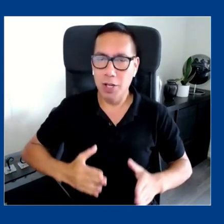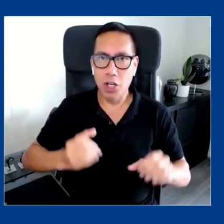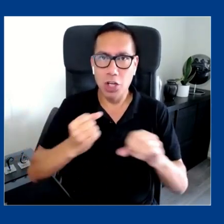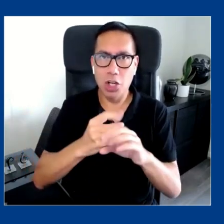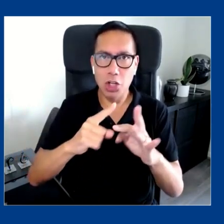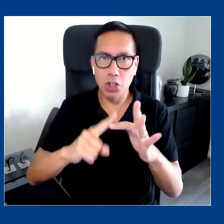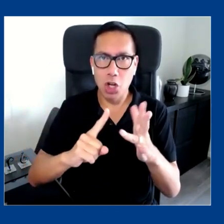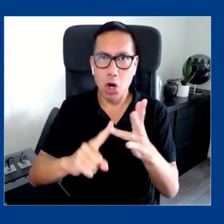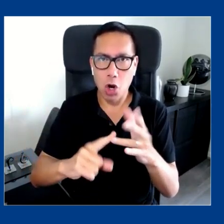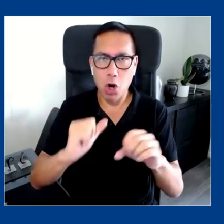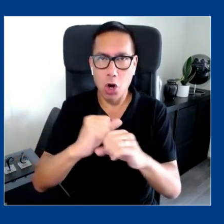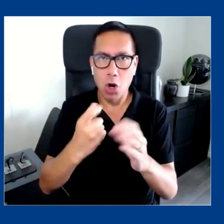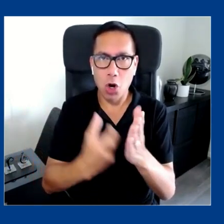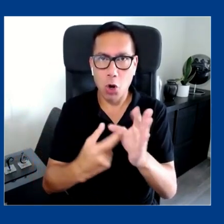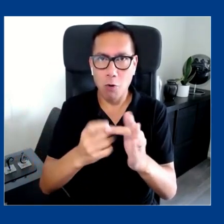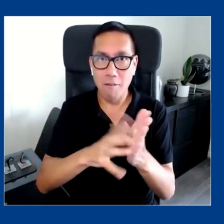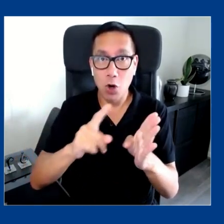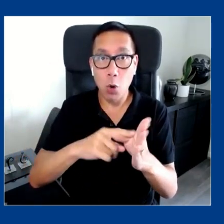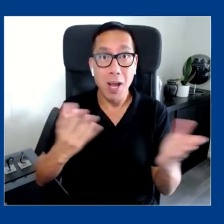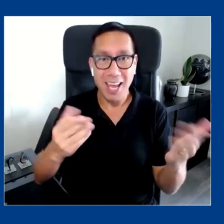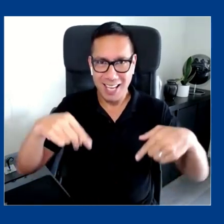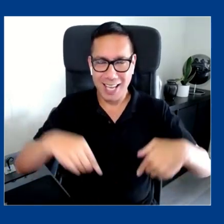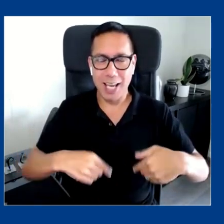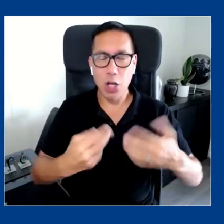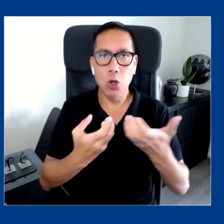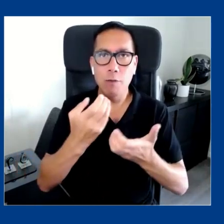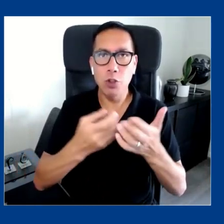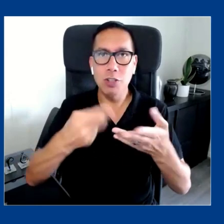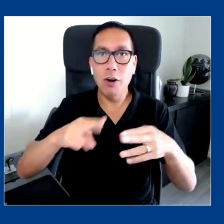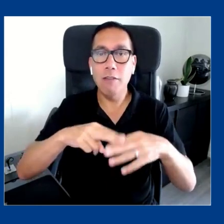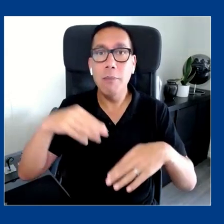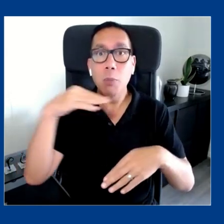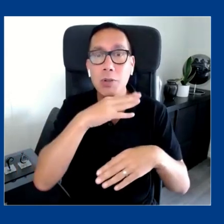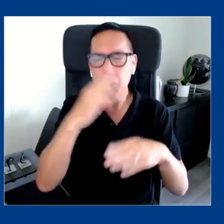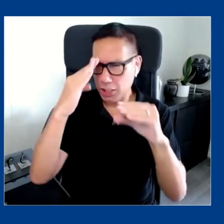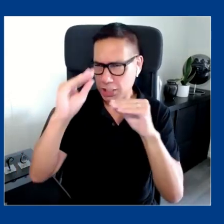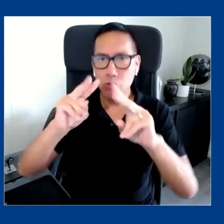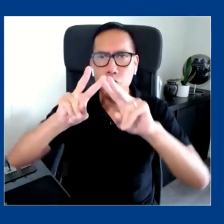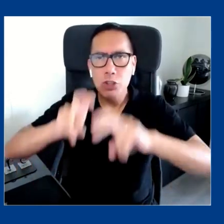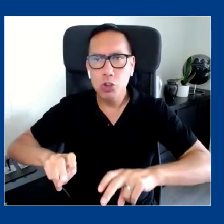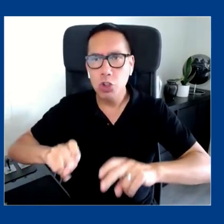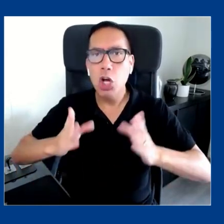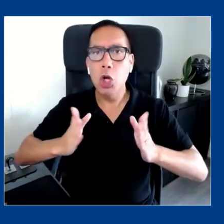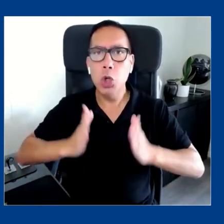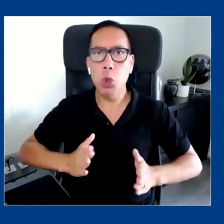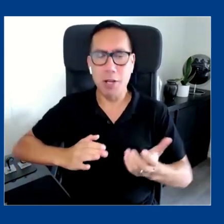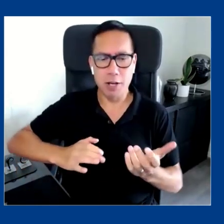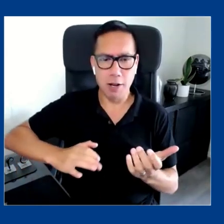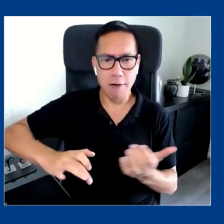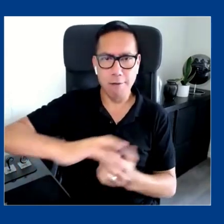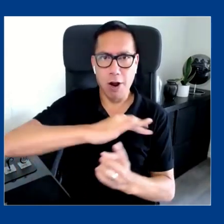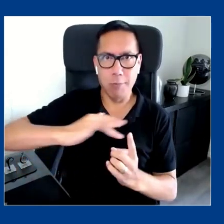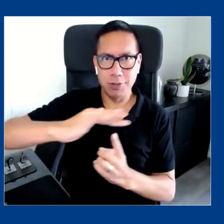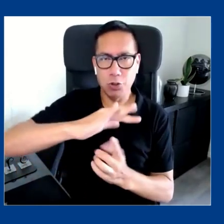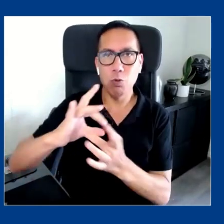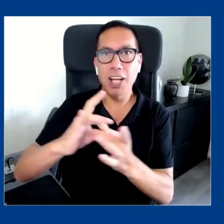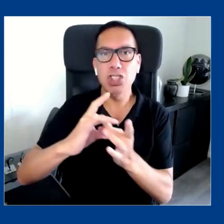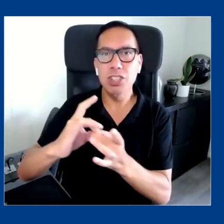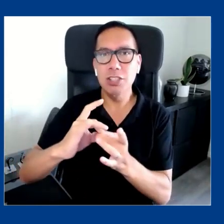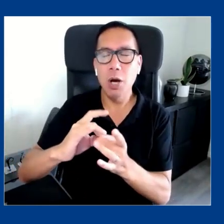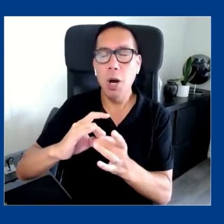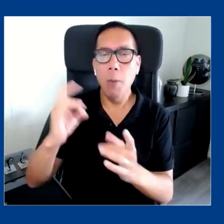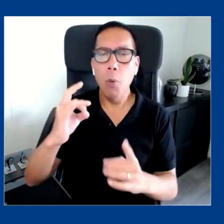faculty here at the University of Melbourne. She teaches and researches on human-environment relations, particularly Indigenous